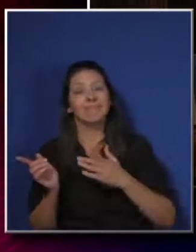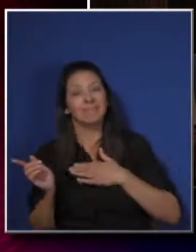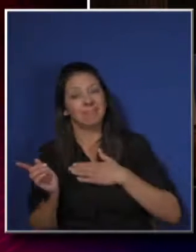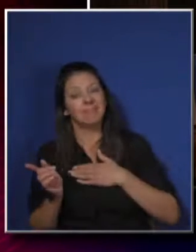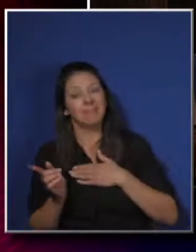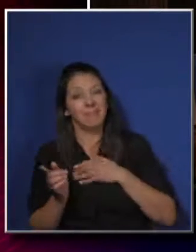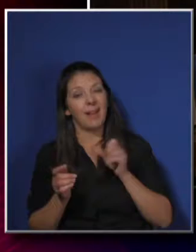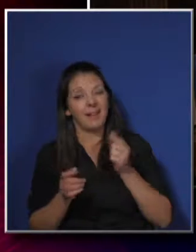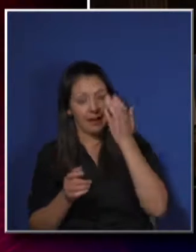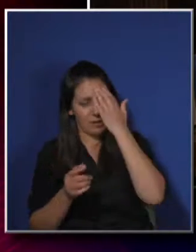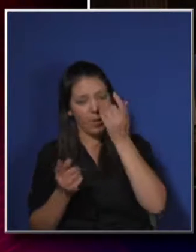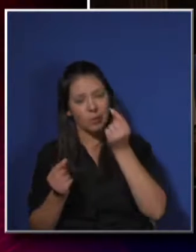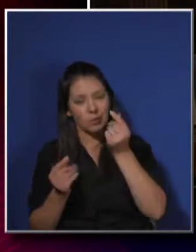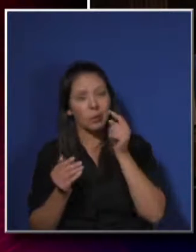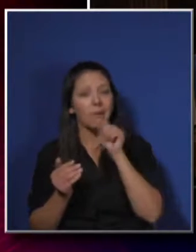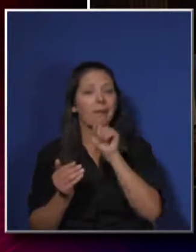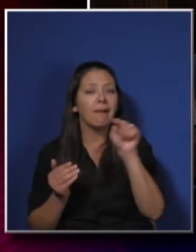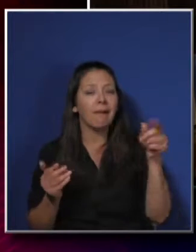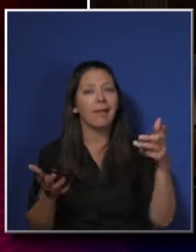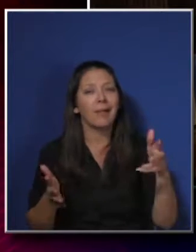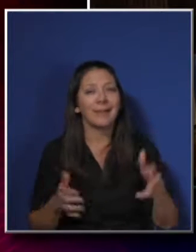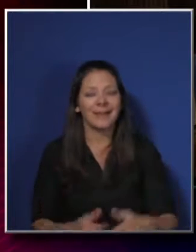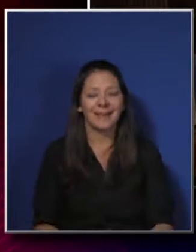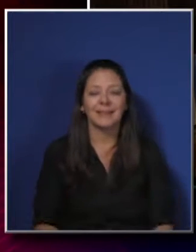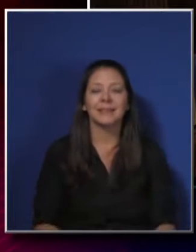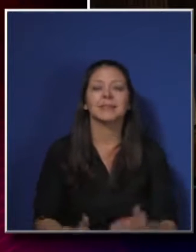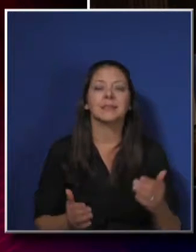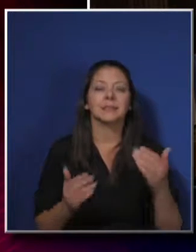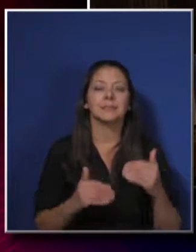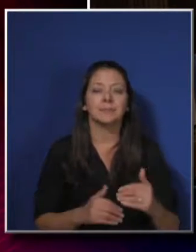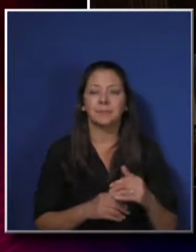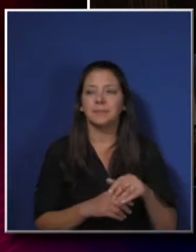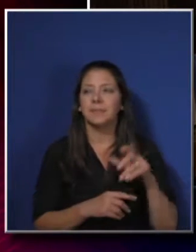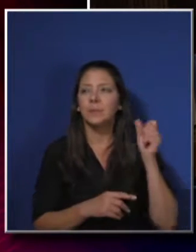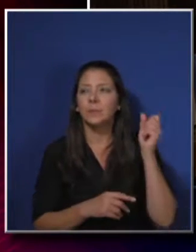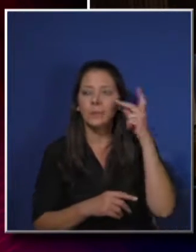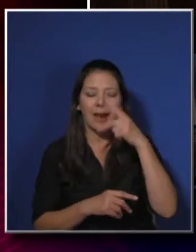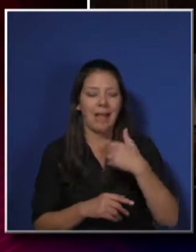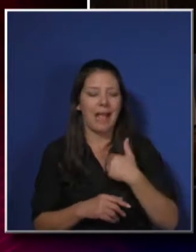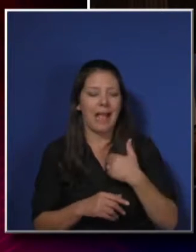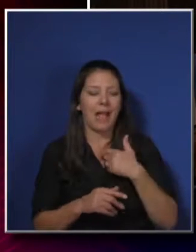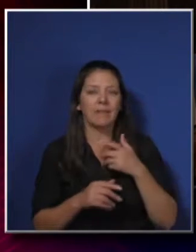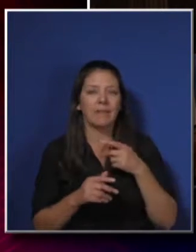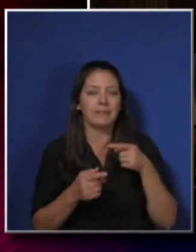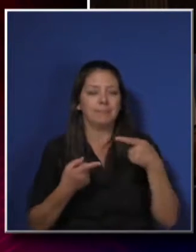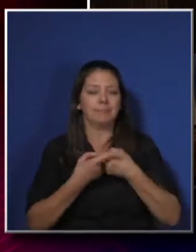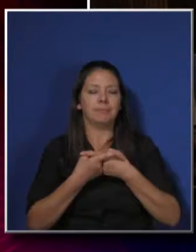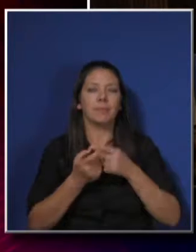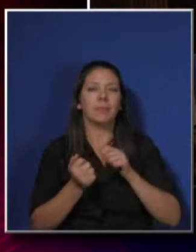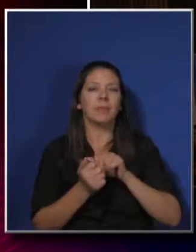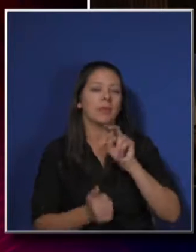Mine does too. I have an issue with the November 12th as well.